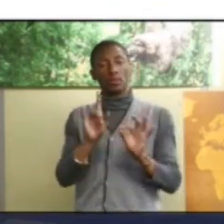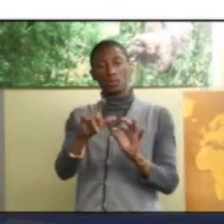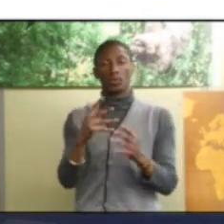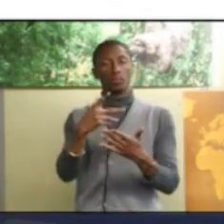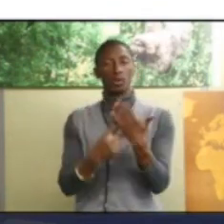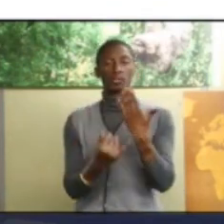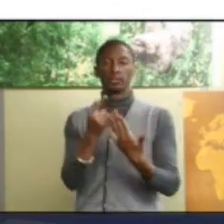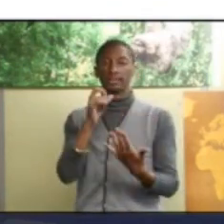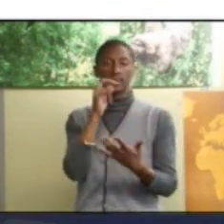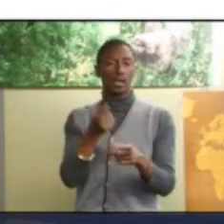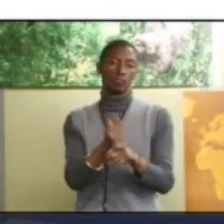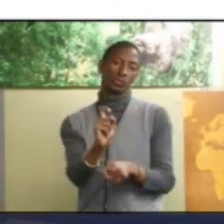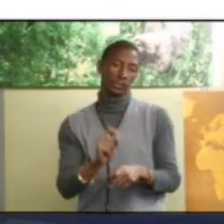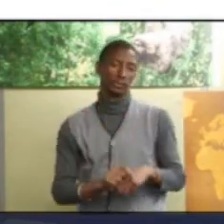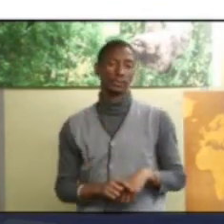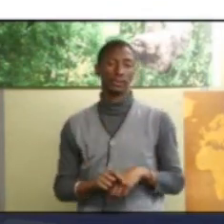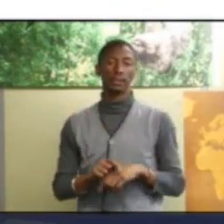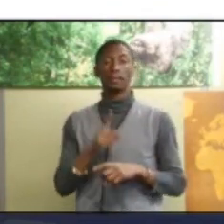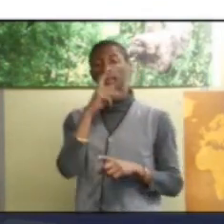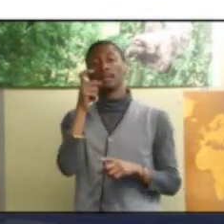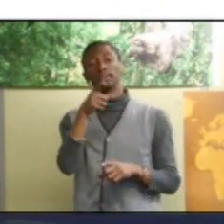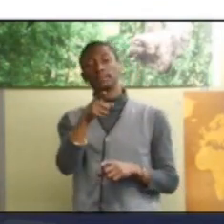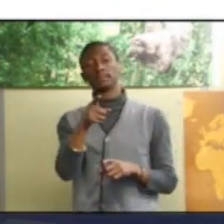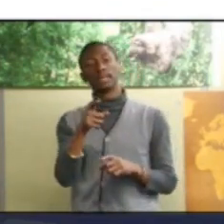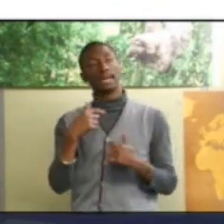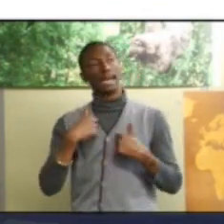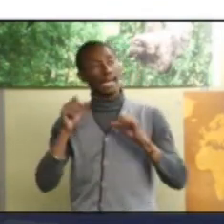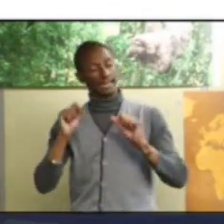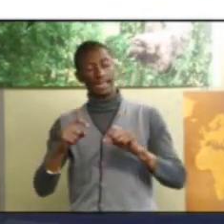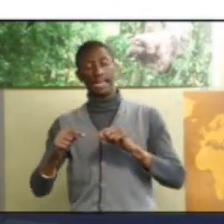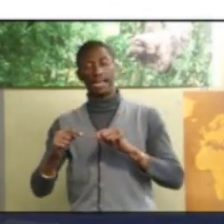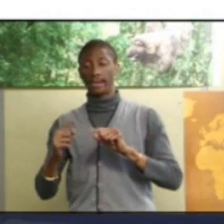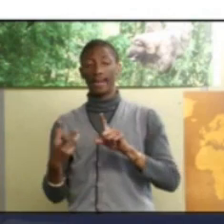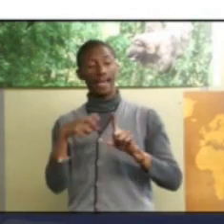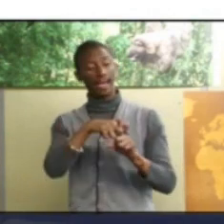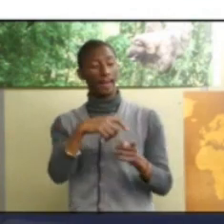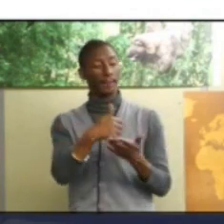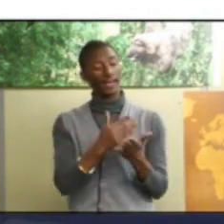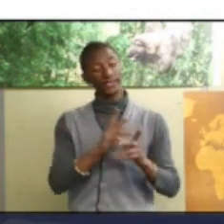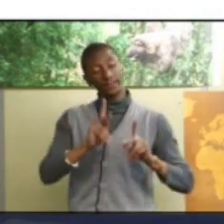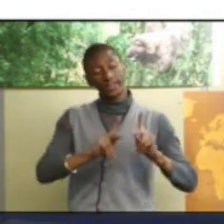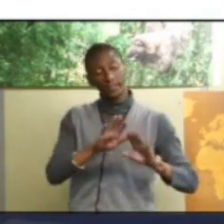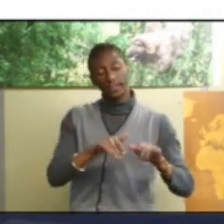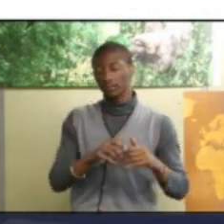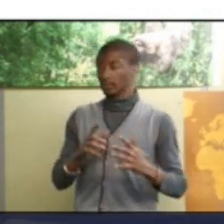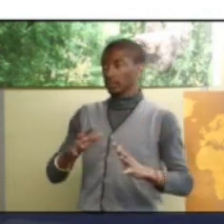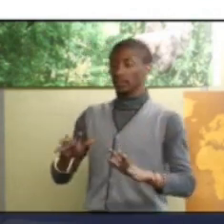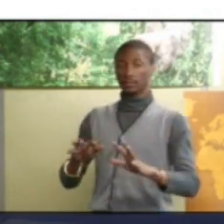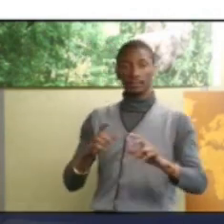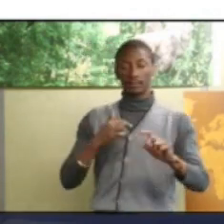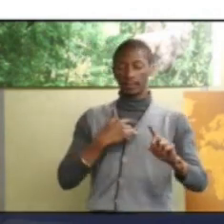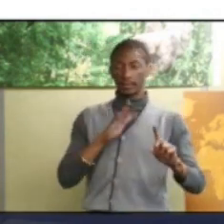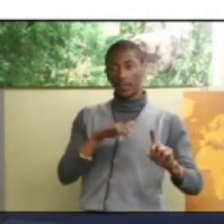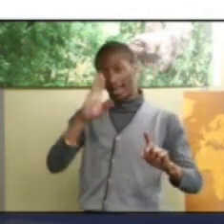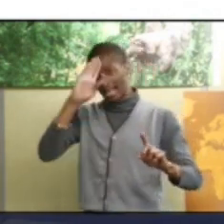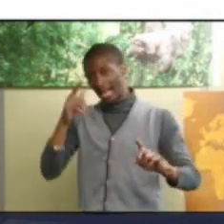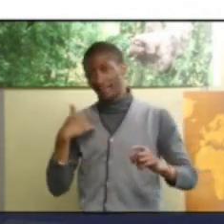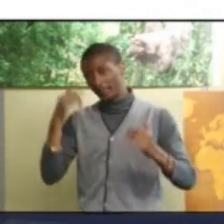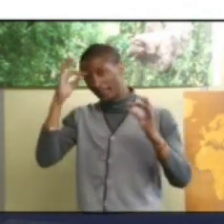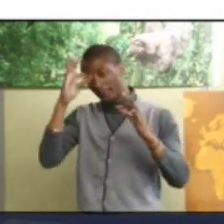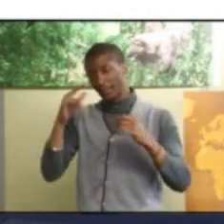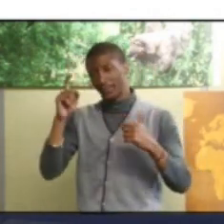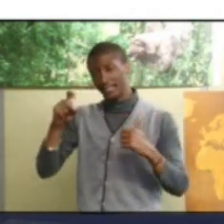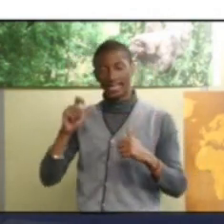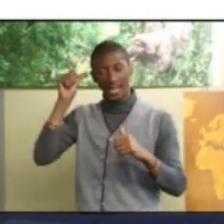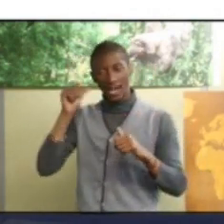because the alternate way would be like to go back to the budget people and be like, hey, we didn't know there's going to be we didn't know there's going to be an audio booth. You need to increase